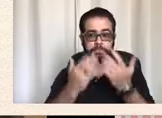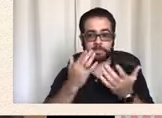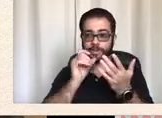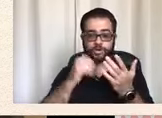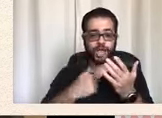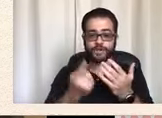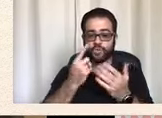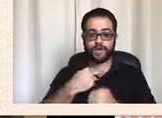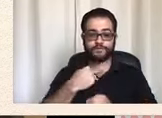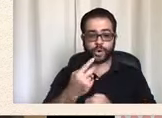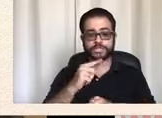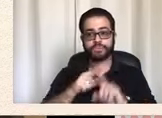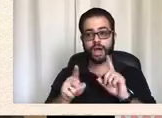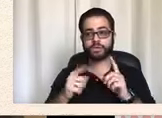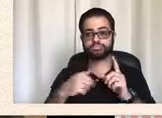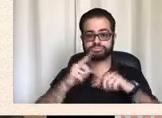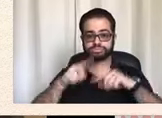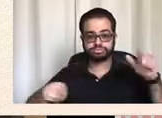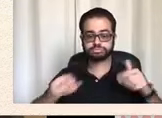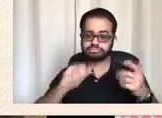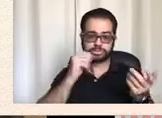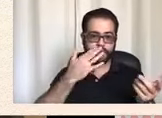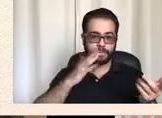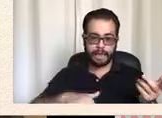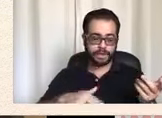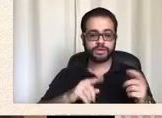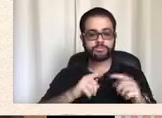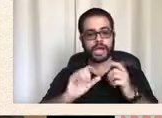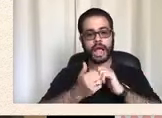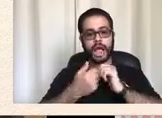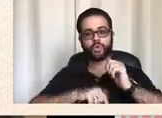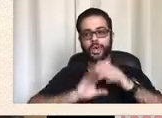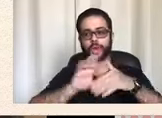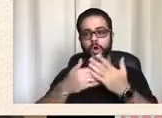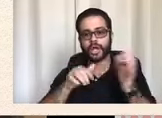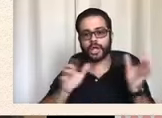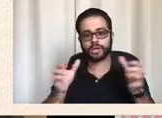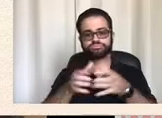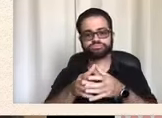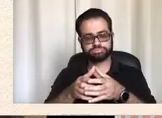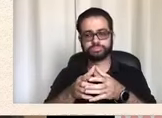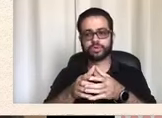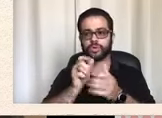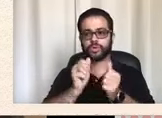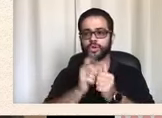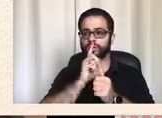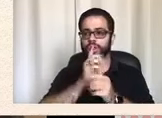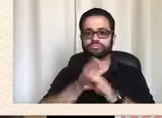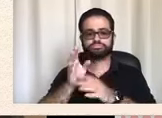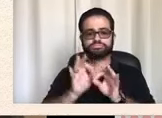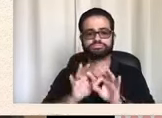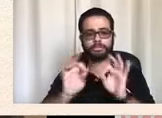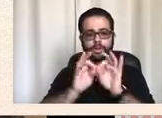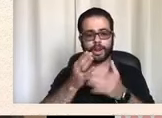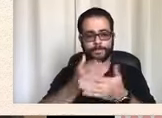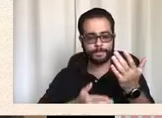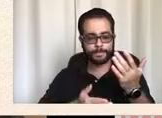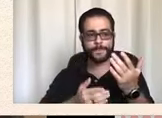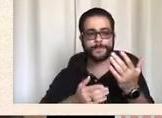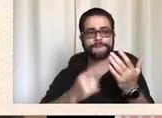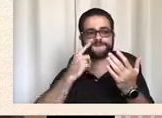and how that's not a bad thing, but how we can come together on the really key factors that are really